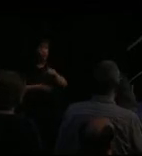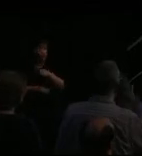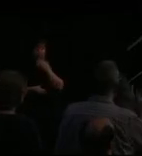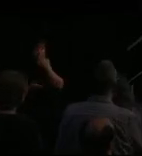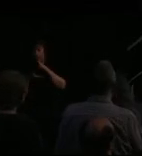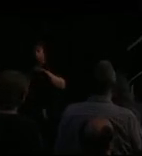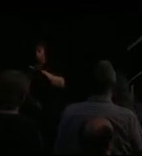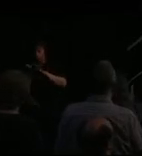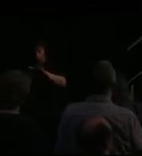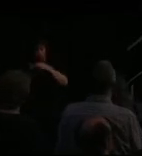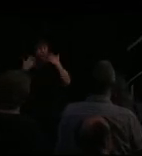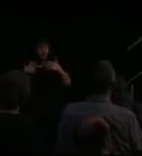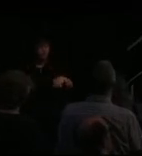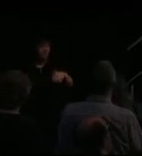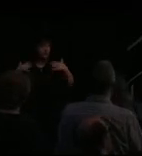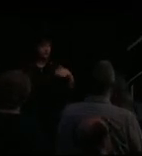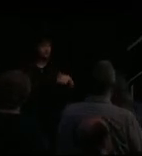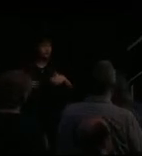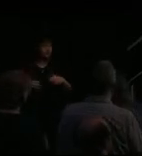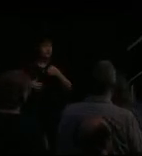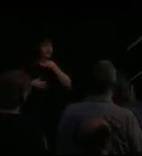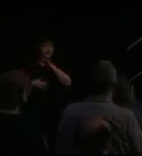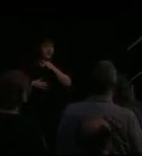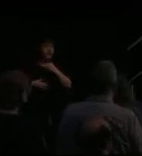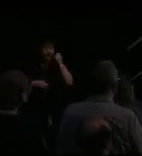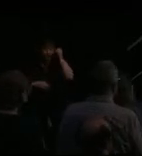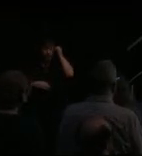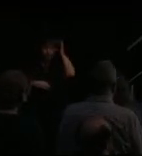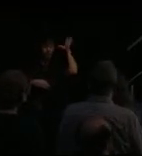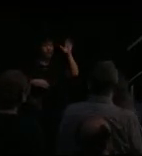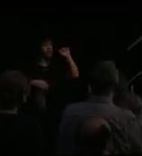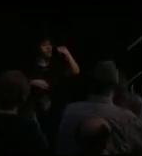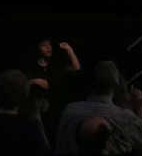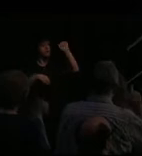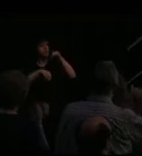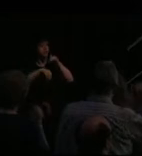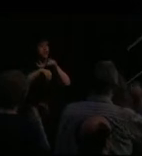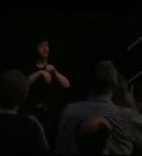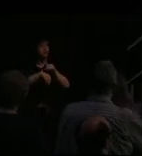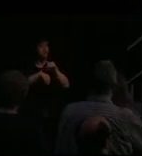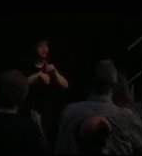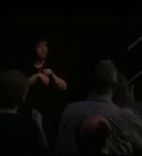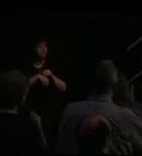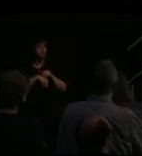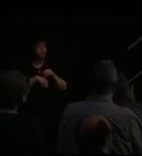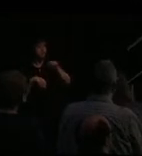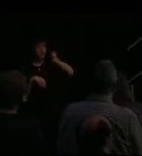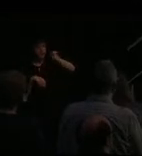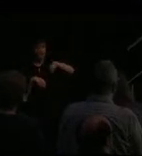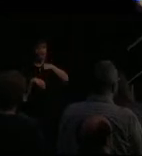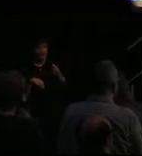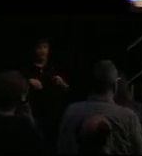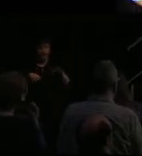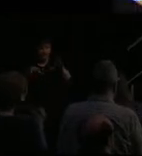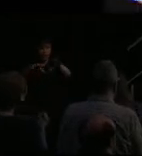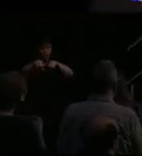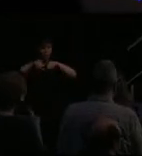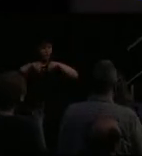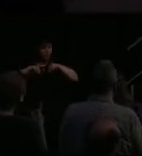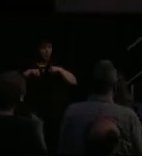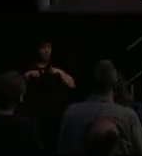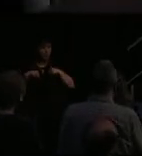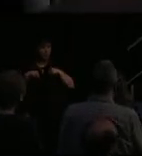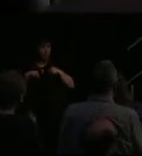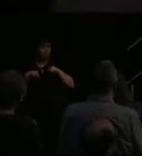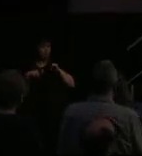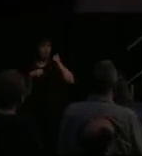for those who give much and not with good will touch, cannot